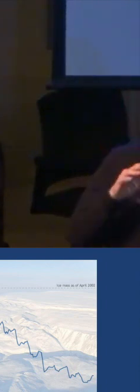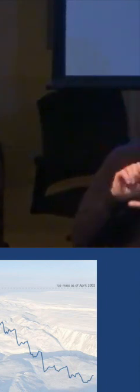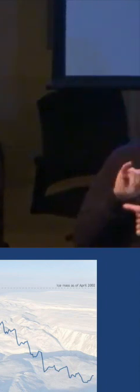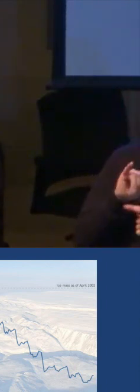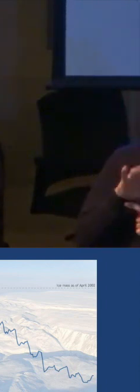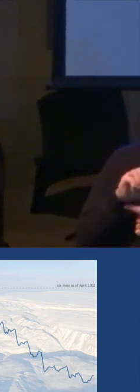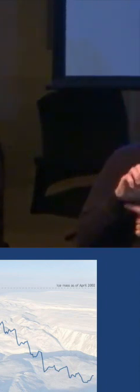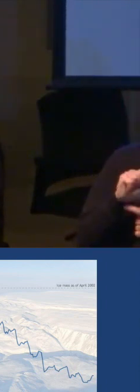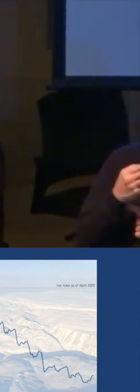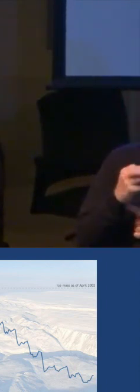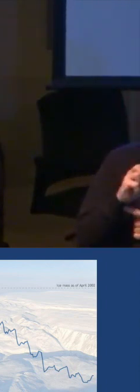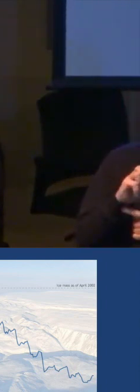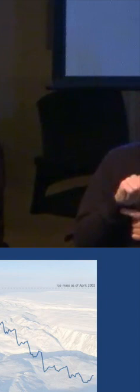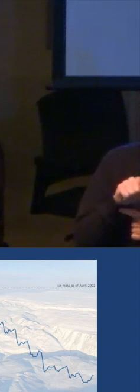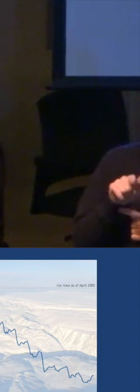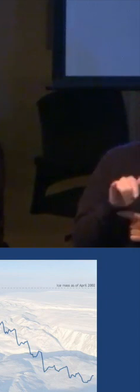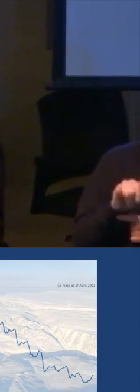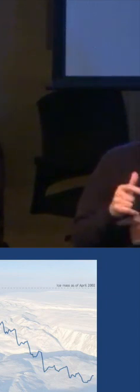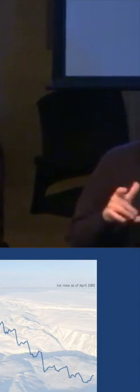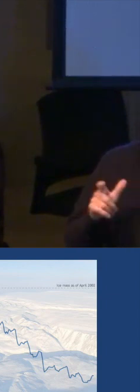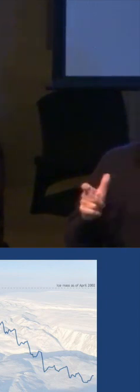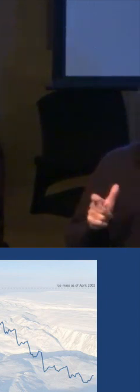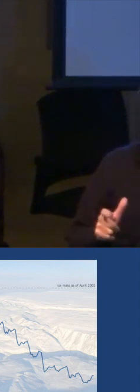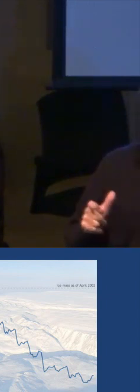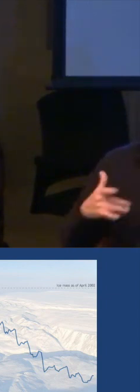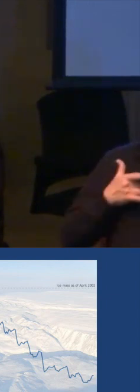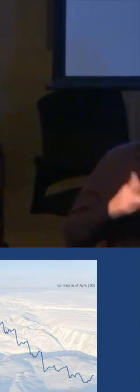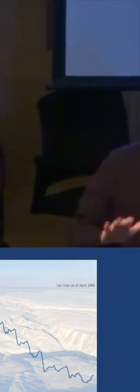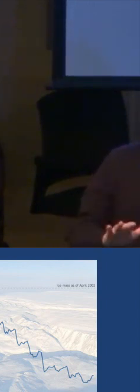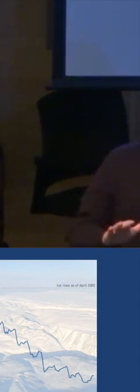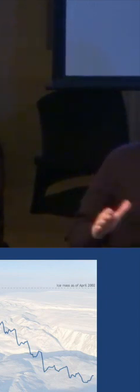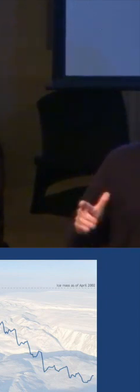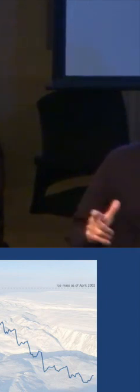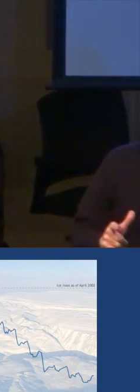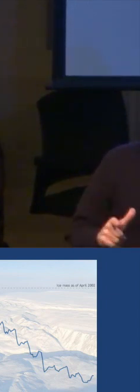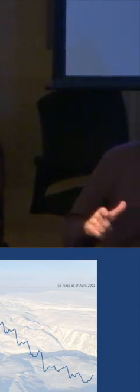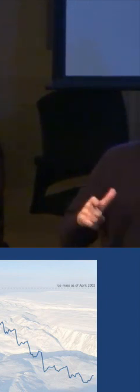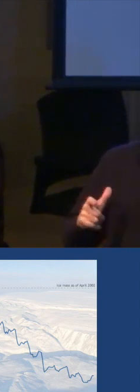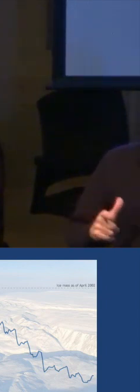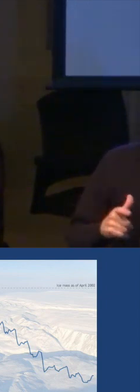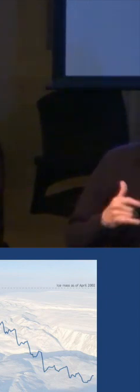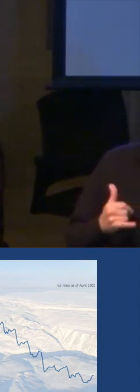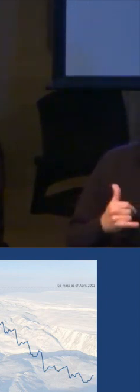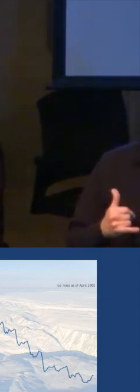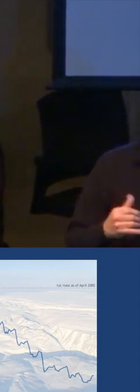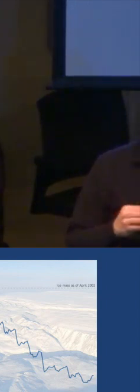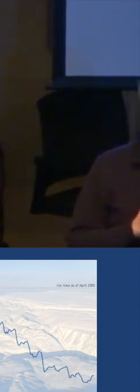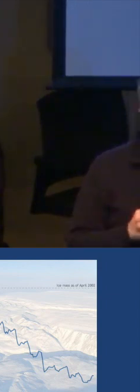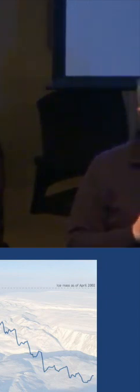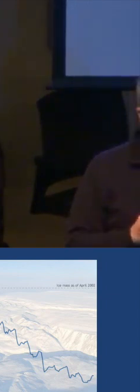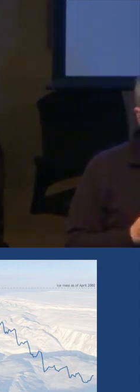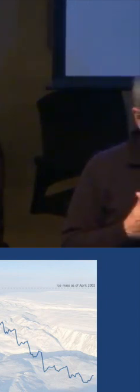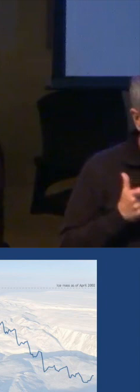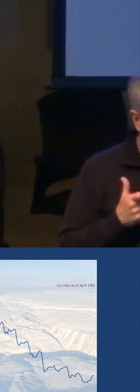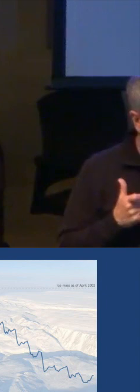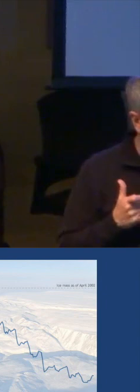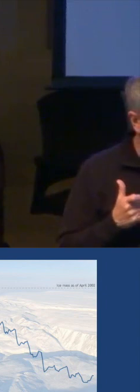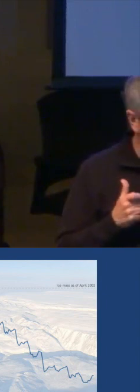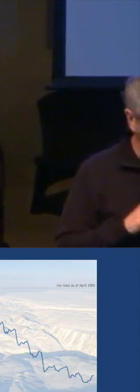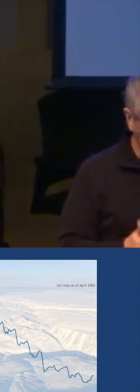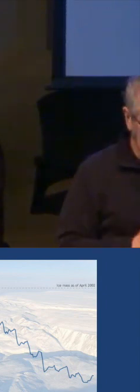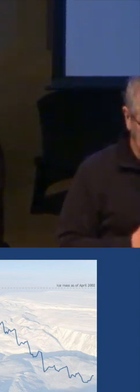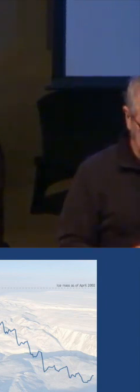now is something that took glaciologists by surprise, especially in the early 2000s. And one of